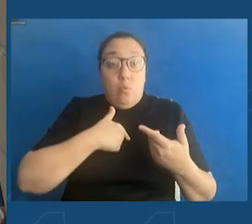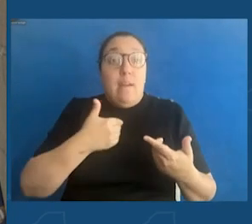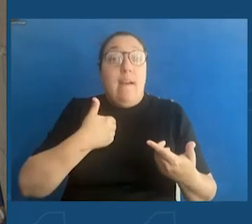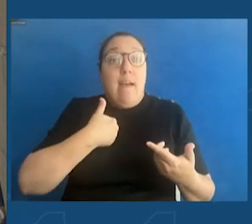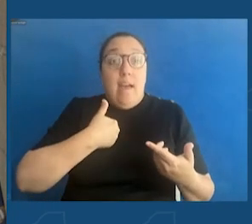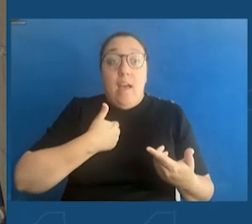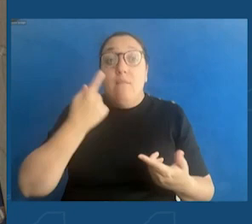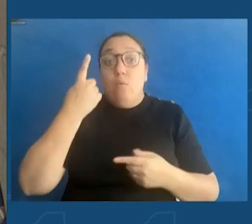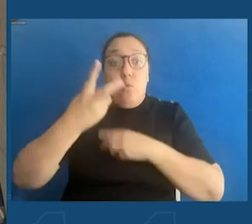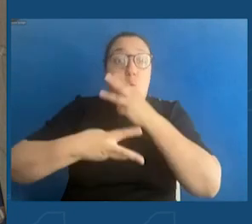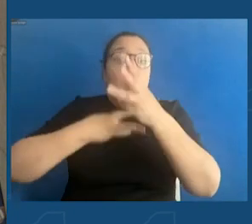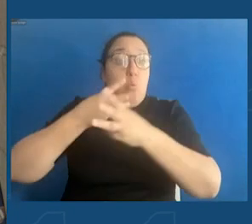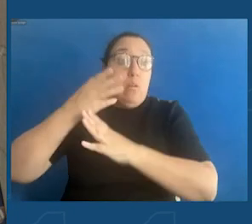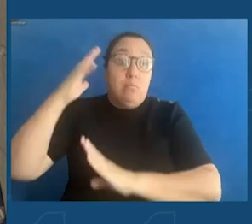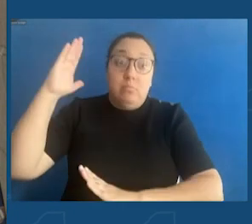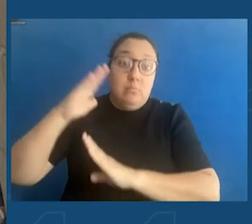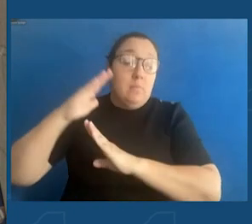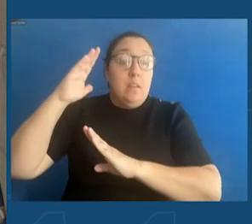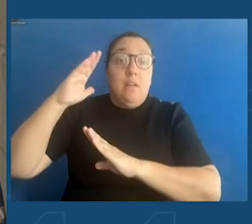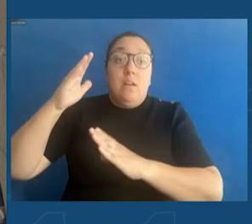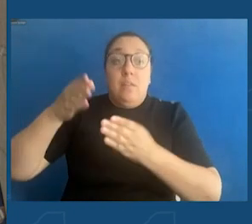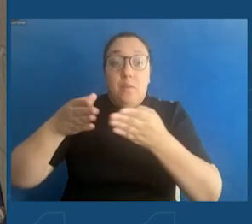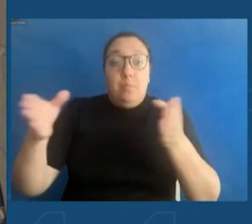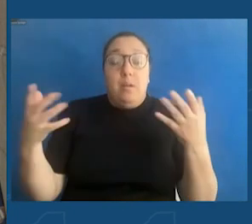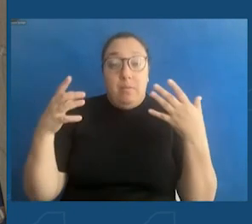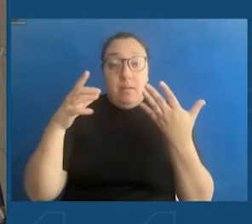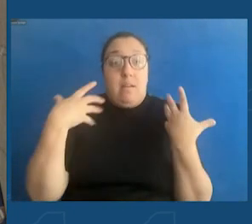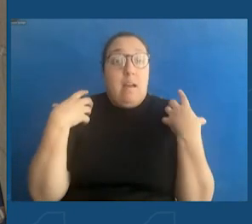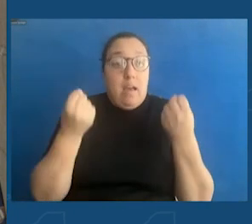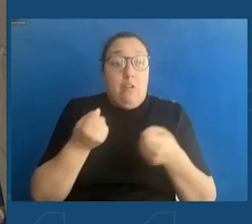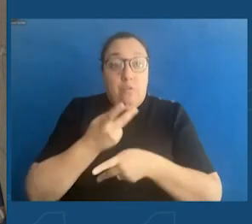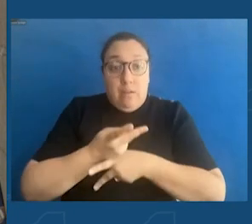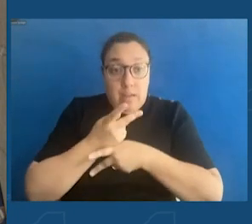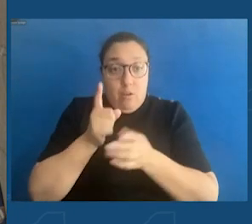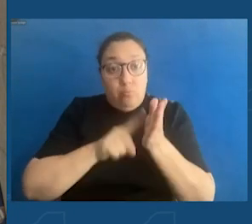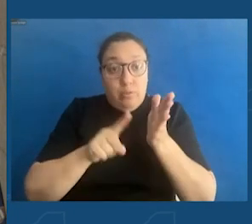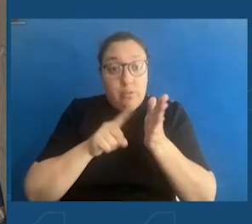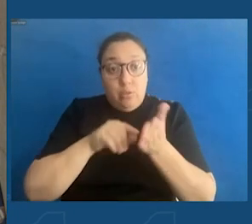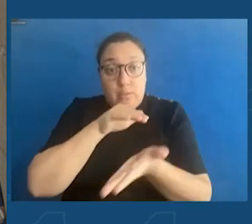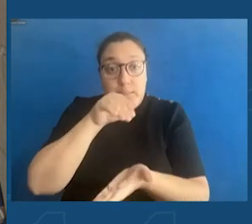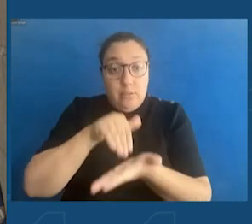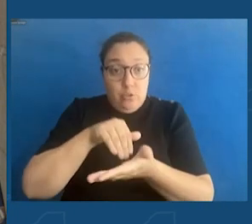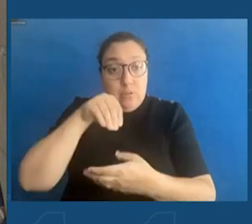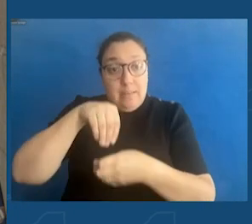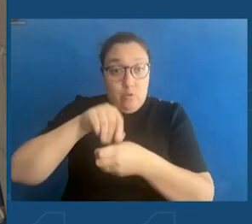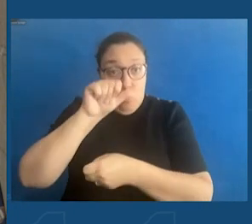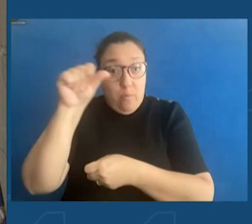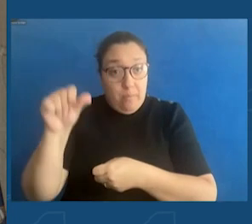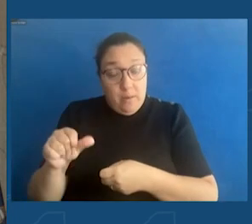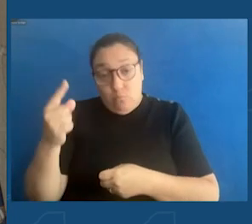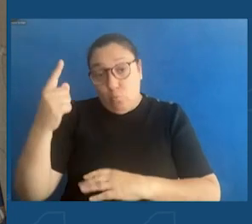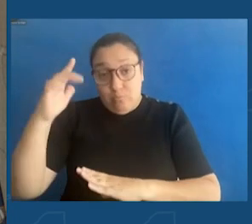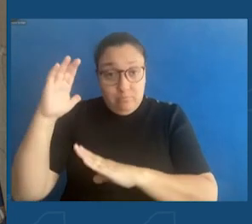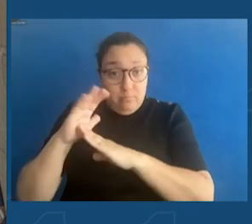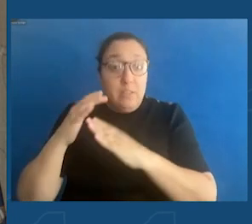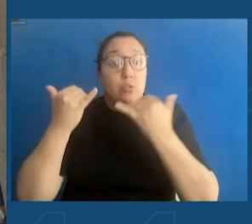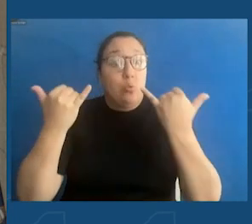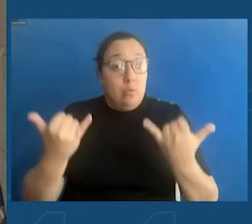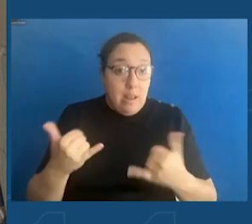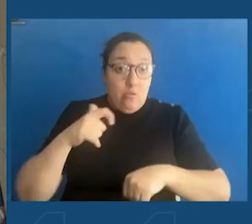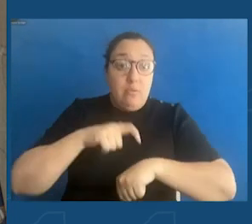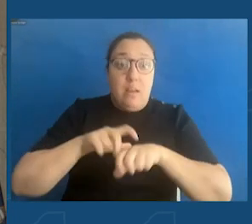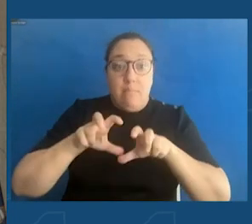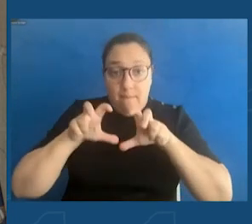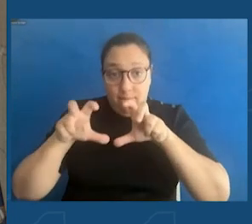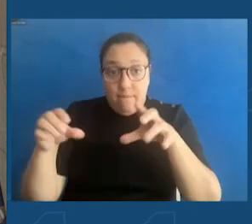premier public health research facilities right here in Albany, and we're proud of that, but now is the time to invest even more.